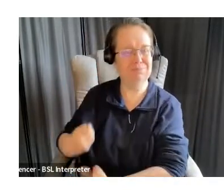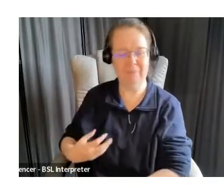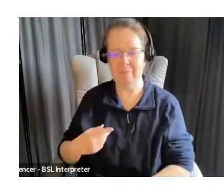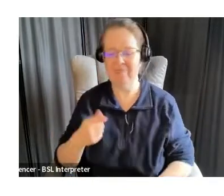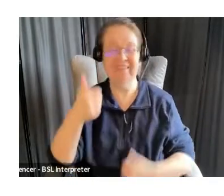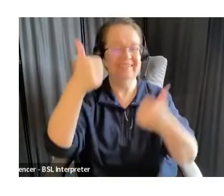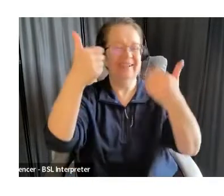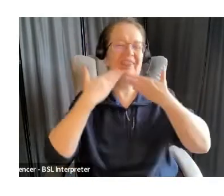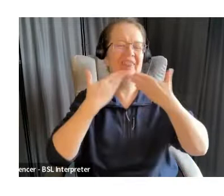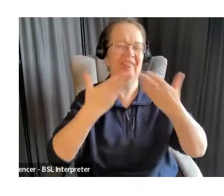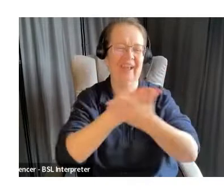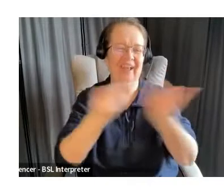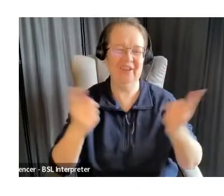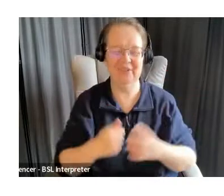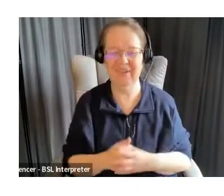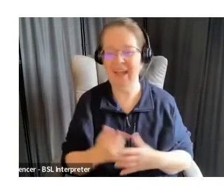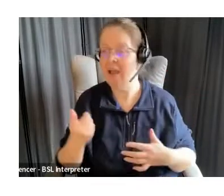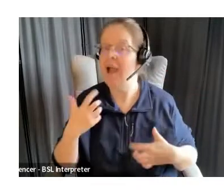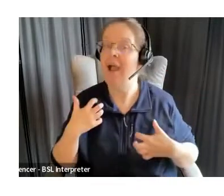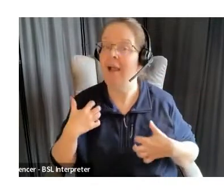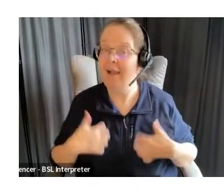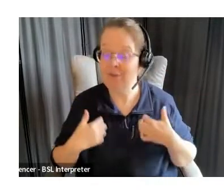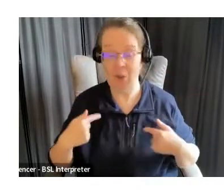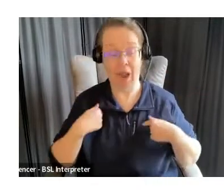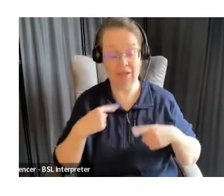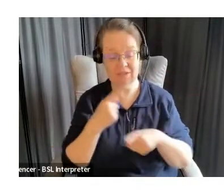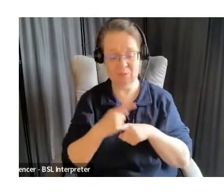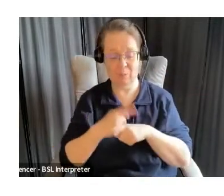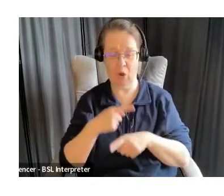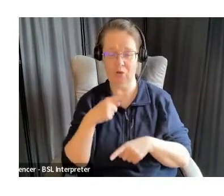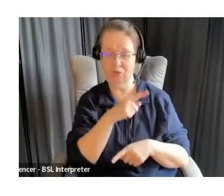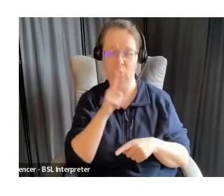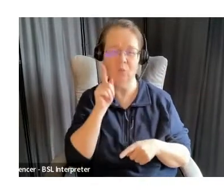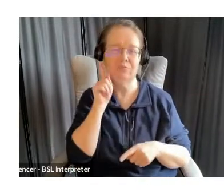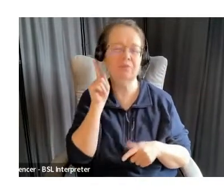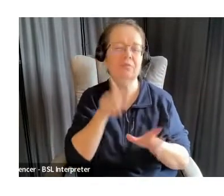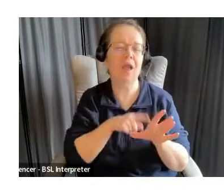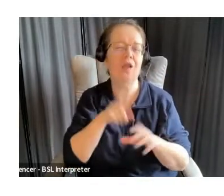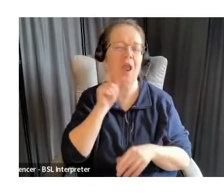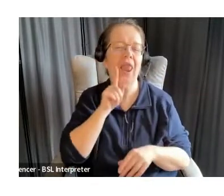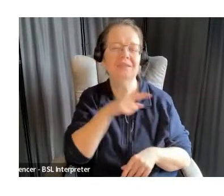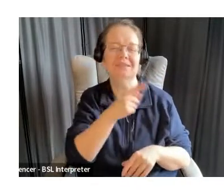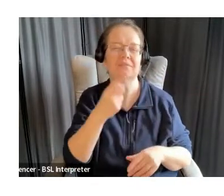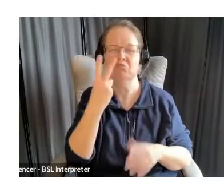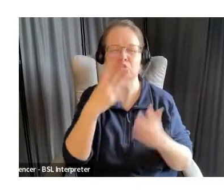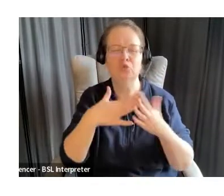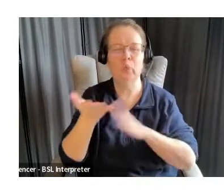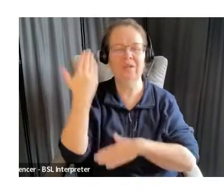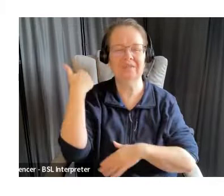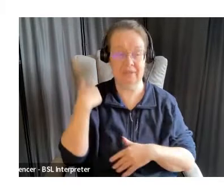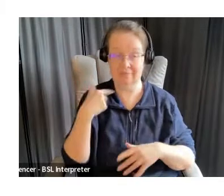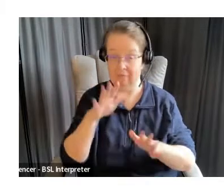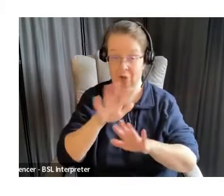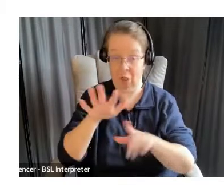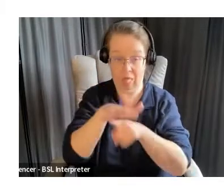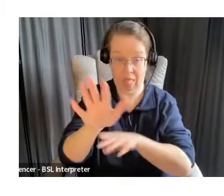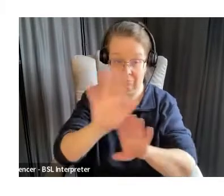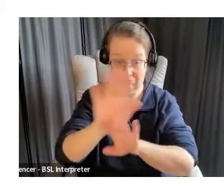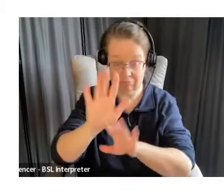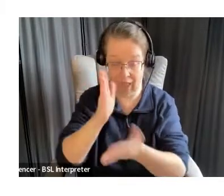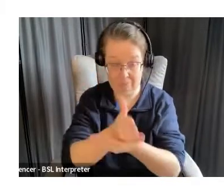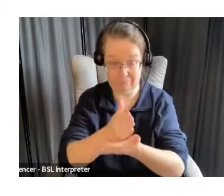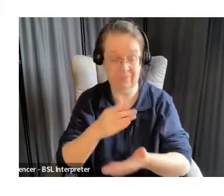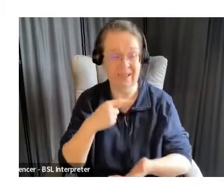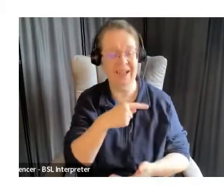Thank you, guys. Do you know, it's really interesting because I spoke to a young lady about 2 weeks ago. I'm kidding you not. She told me that there